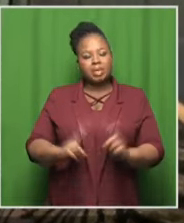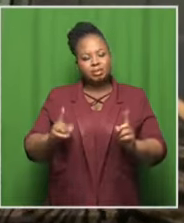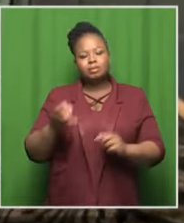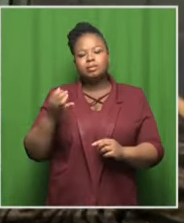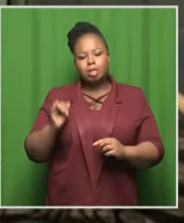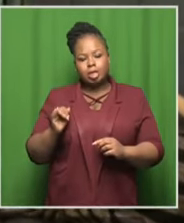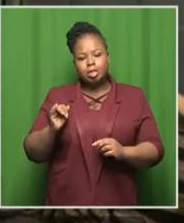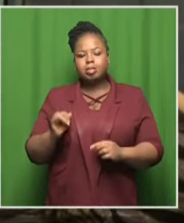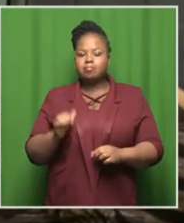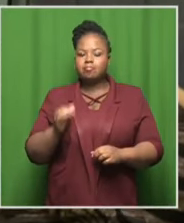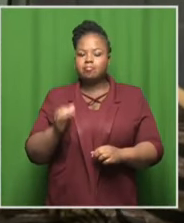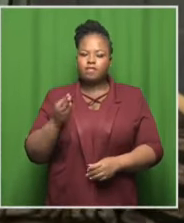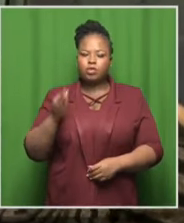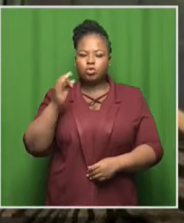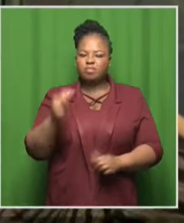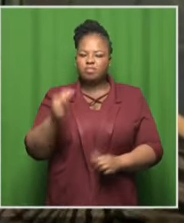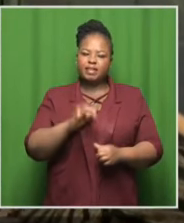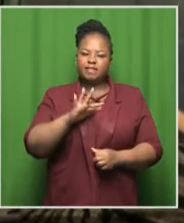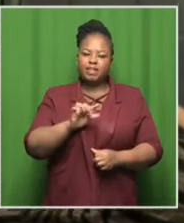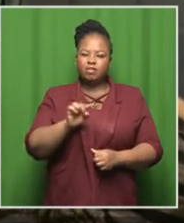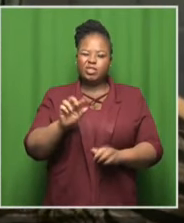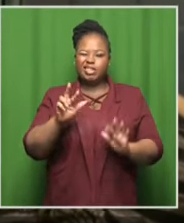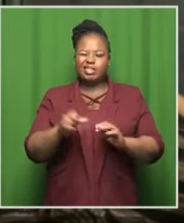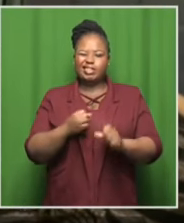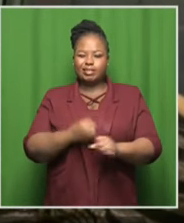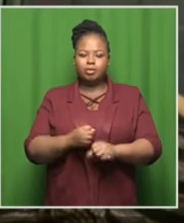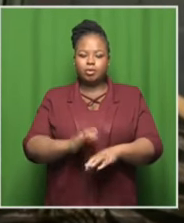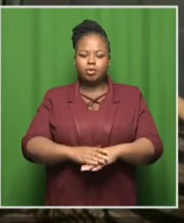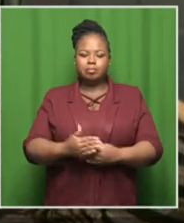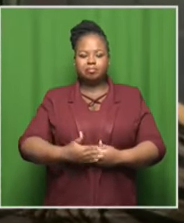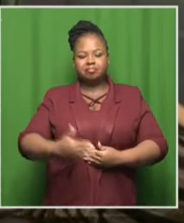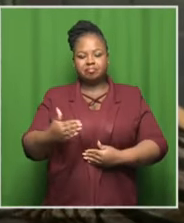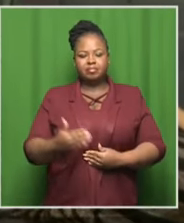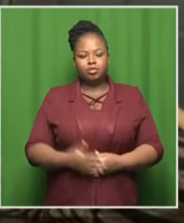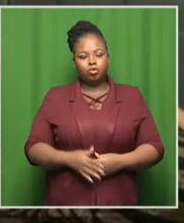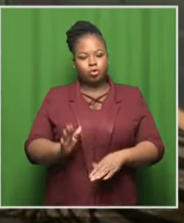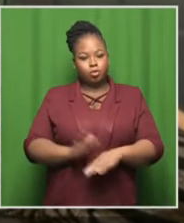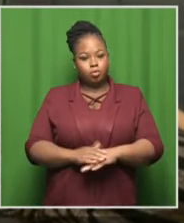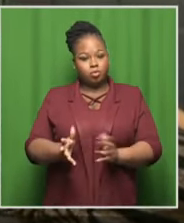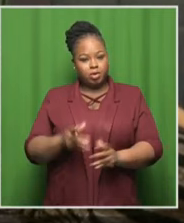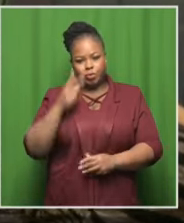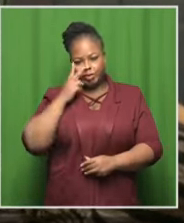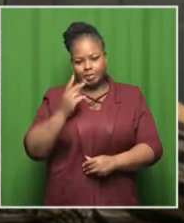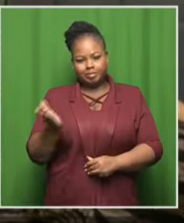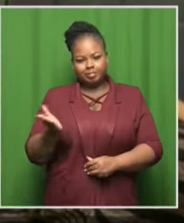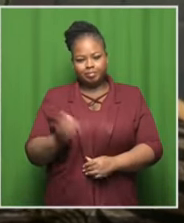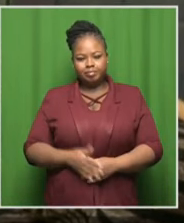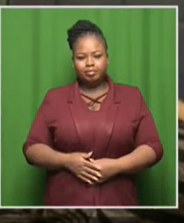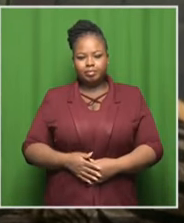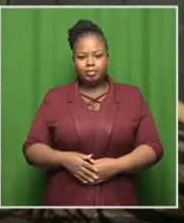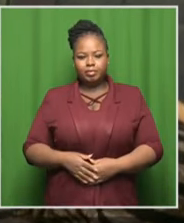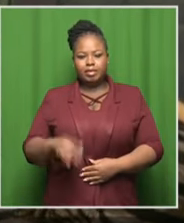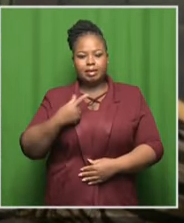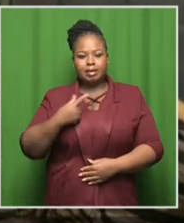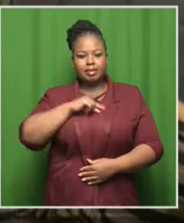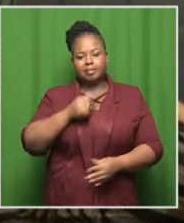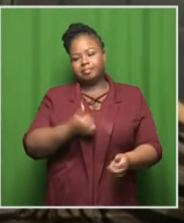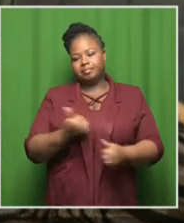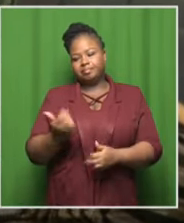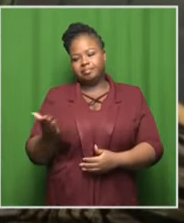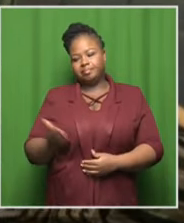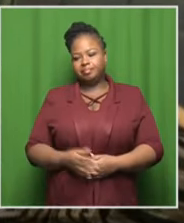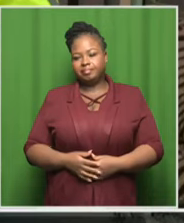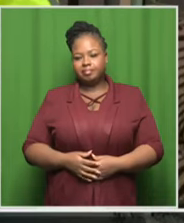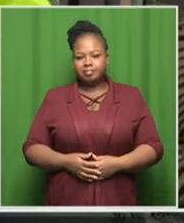still got a good few 5-8 years left in him. So I think there's a lot more football to be seen. But for now, from ASEAN Kubeha, it's back to you in